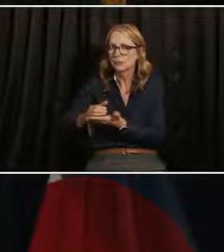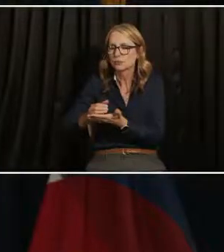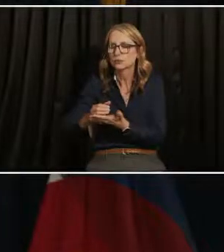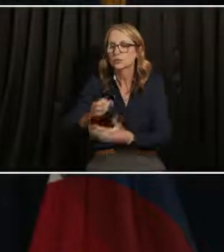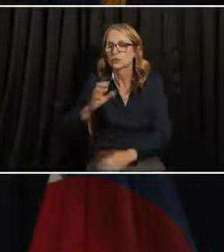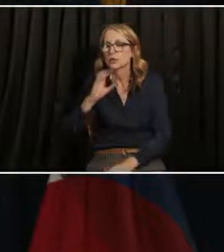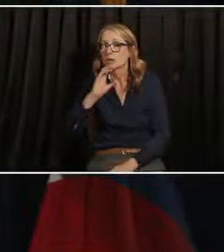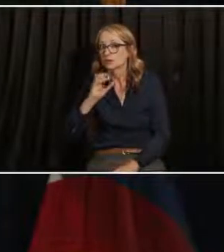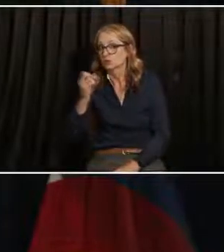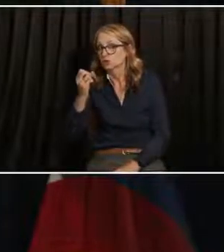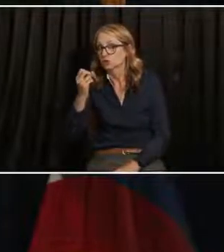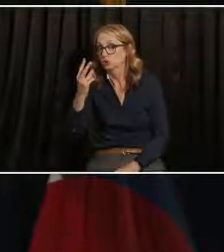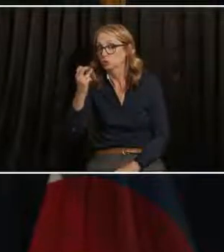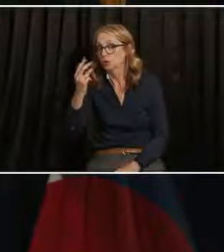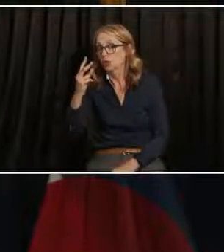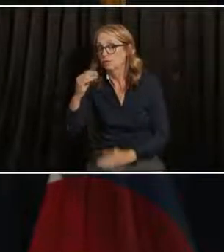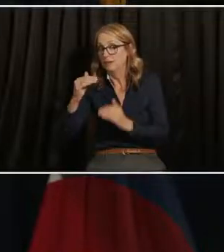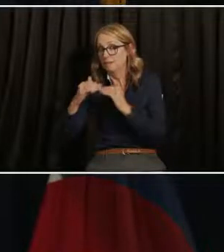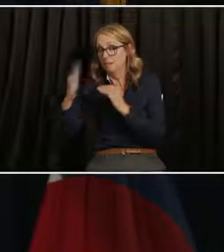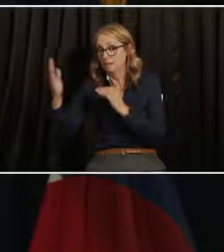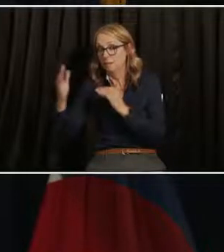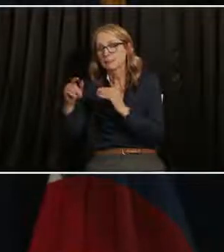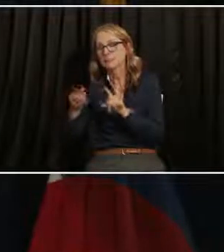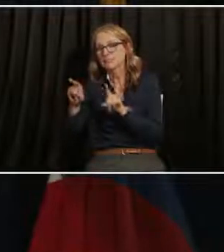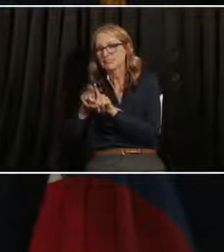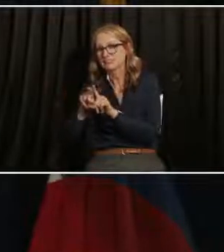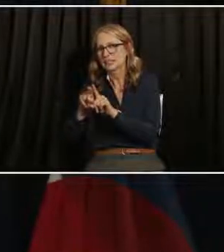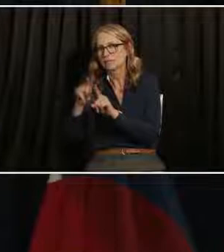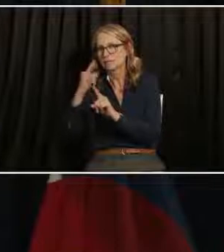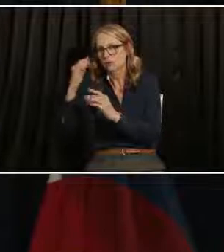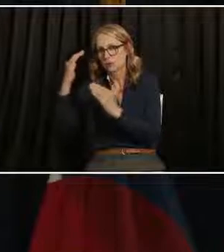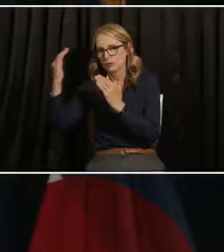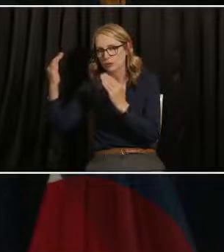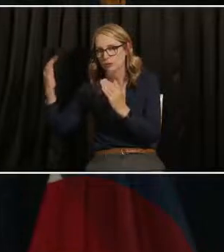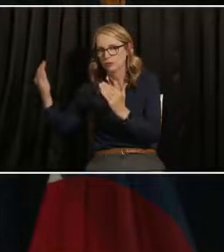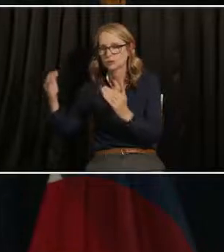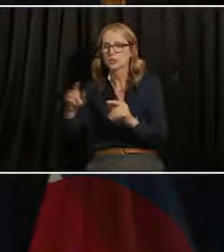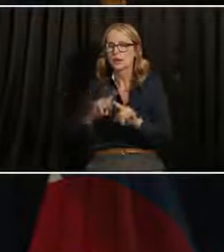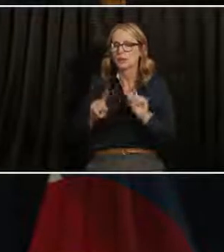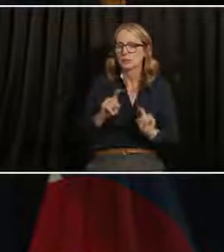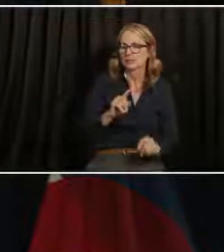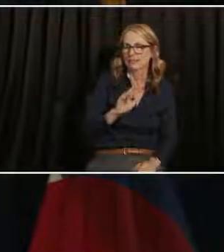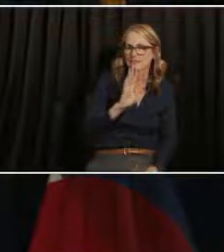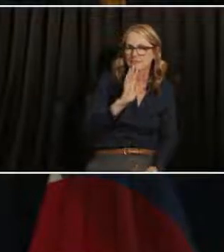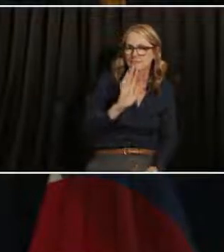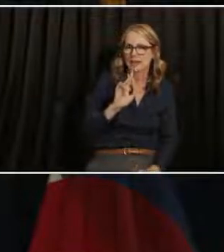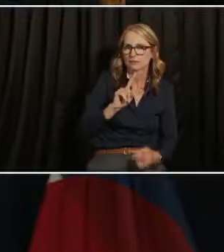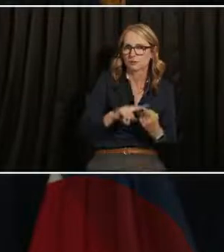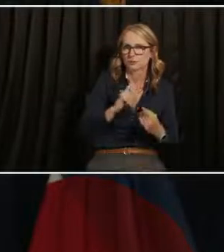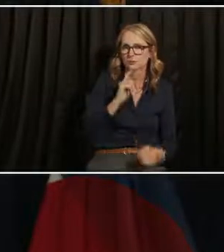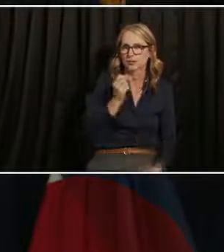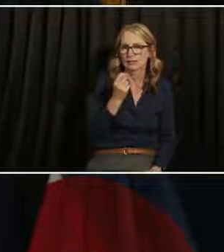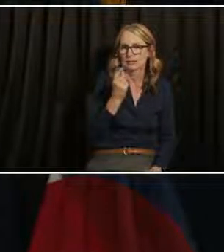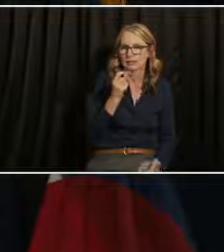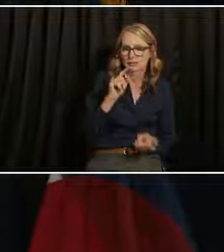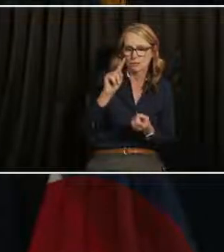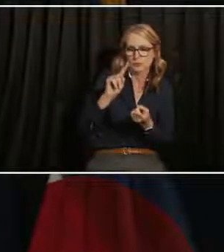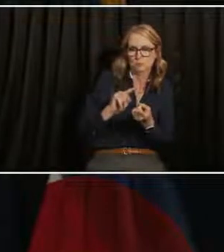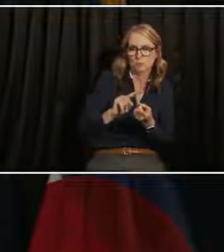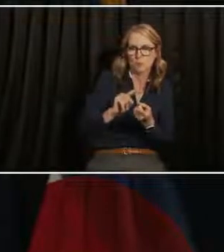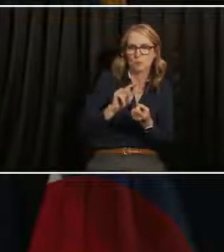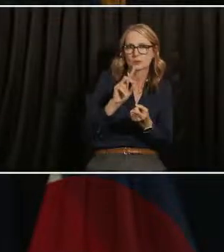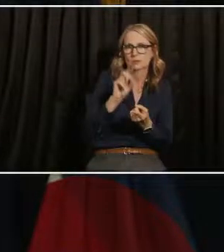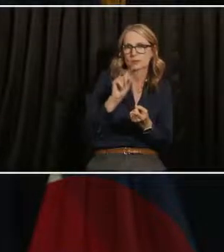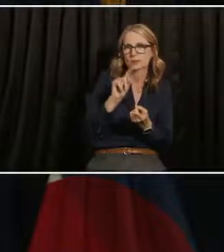dose, but the dose that Pfizer submitted the data on for 5 to 11 is a smaller dose. These are smaller people, so it